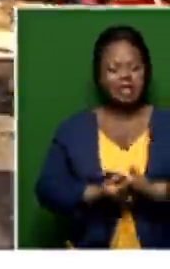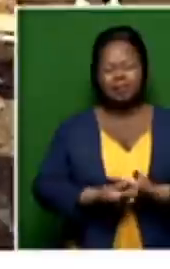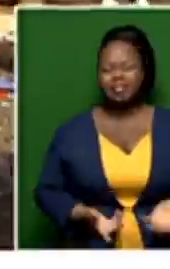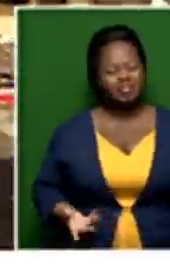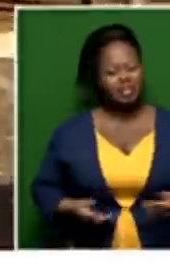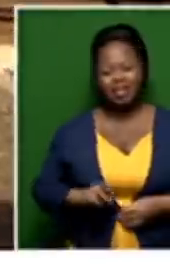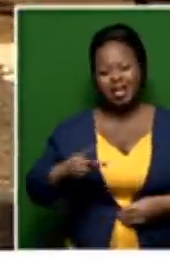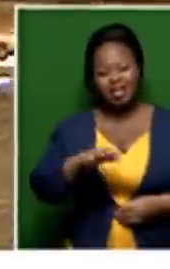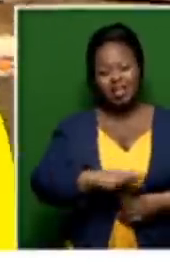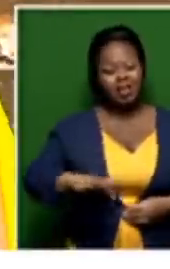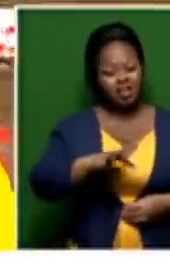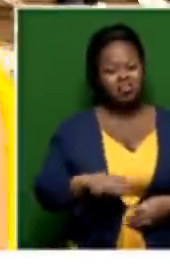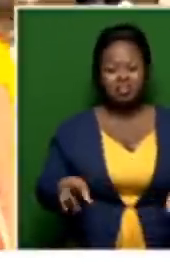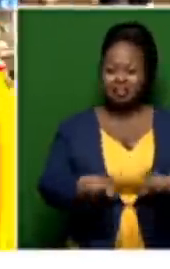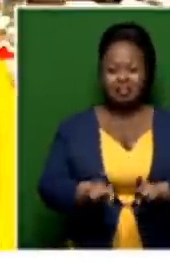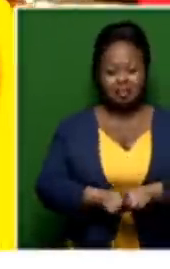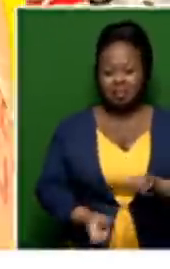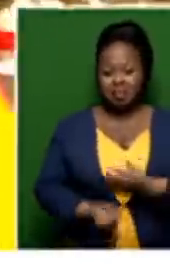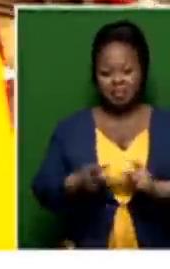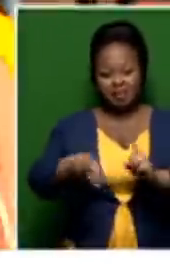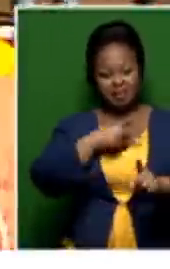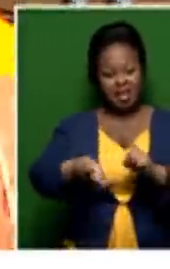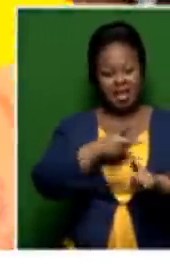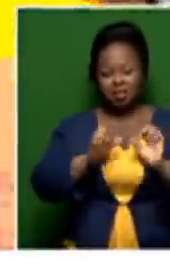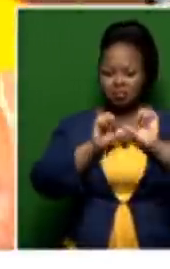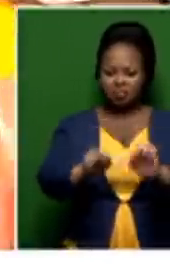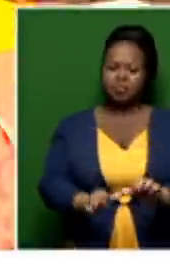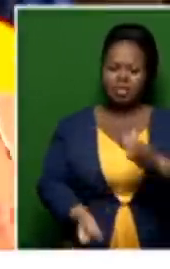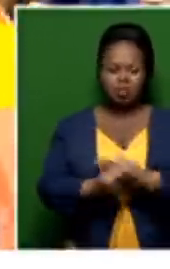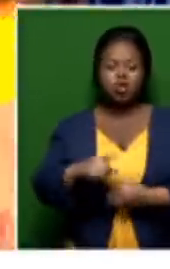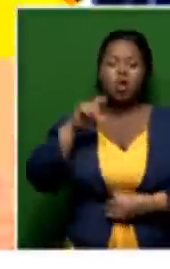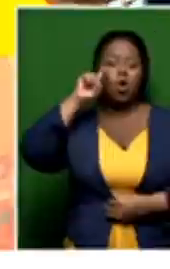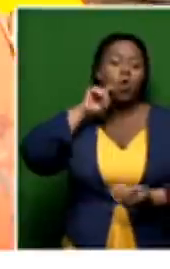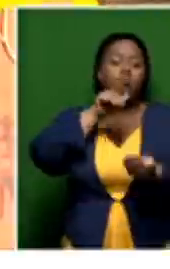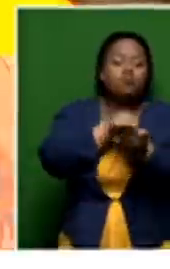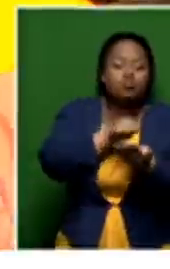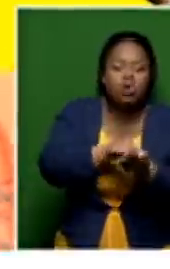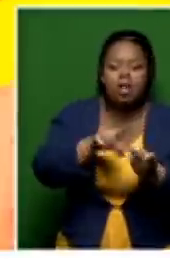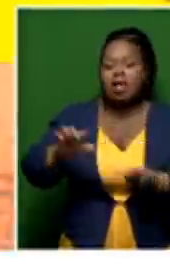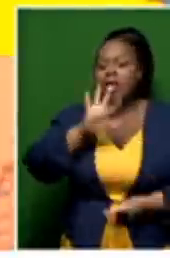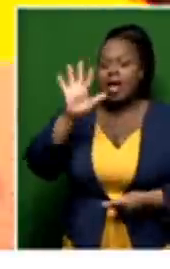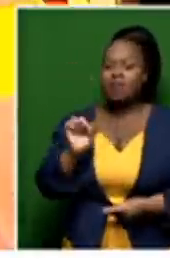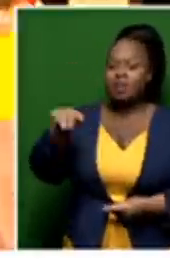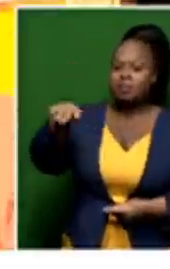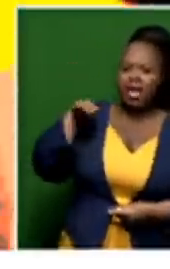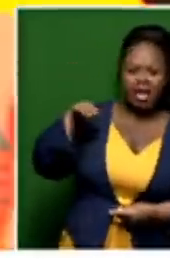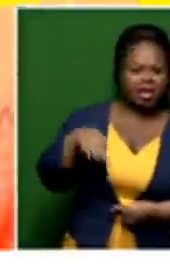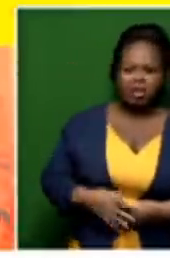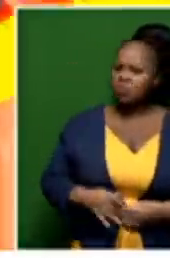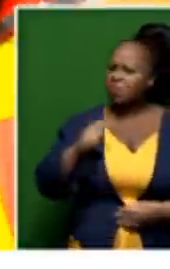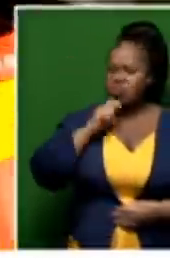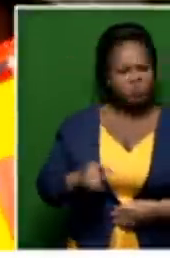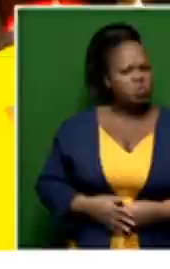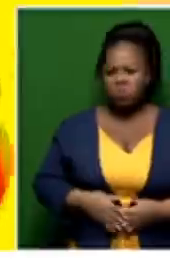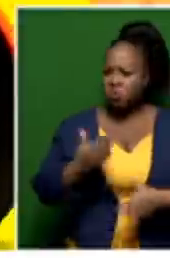in other areas as well, that's where the violence is continuing. Old Mutual, African Bank. There's clearly not going to be